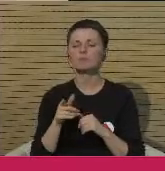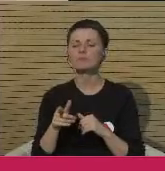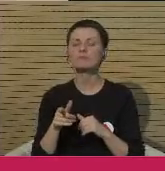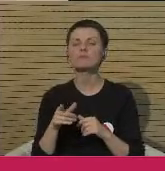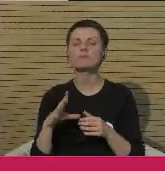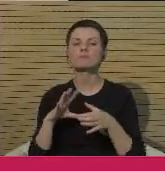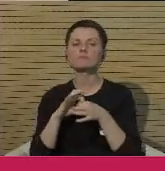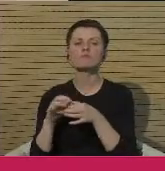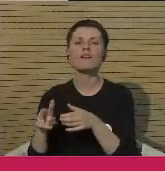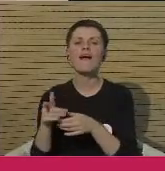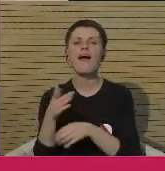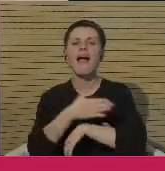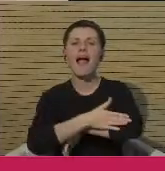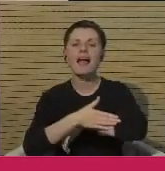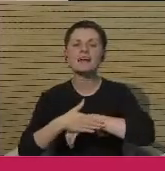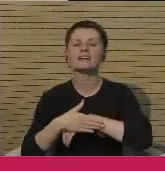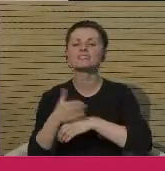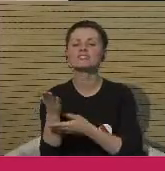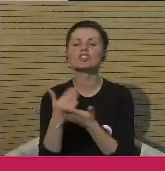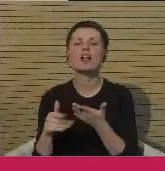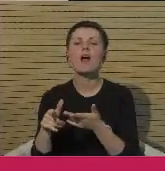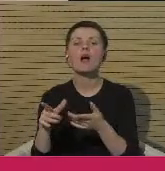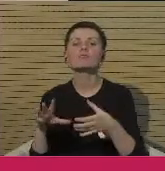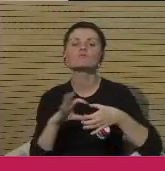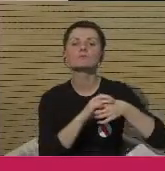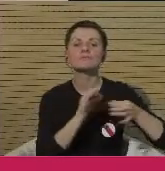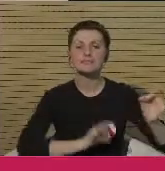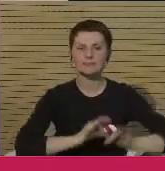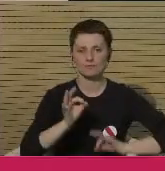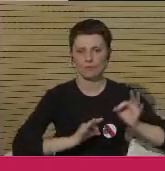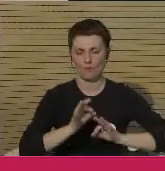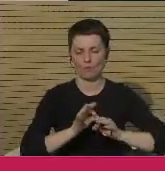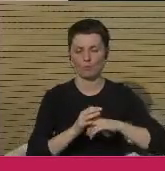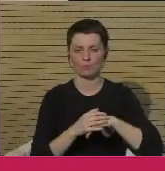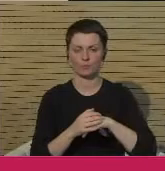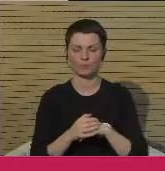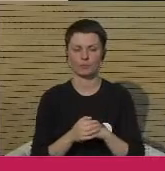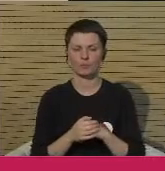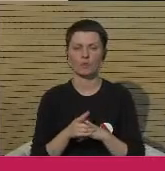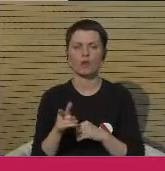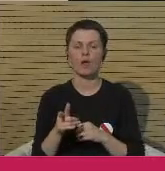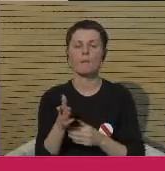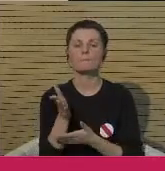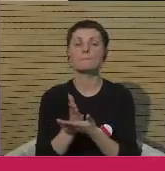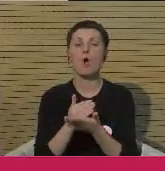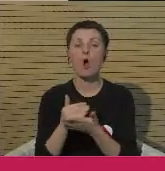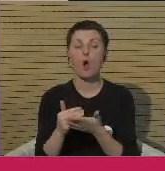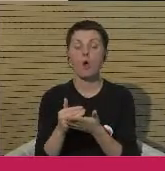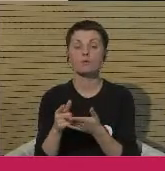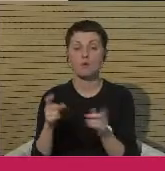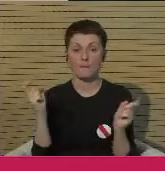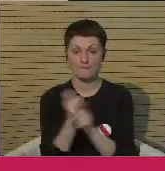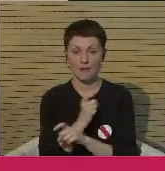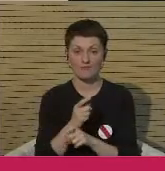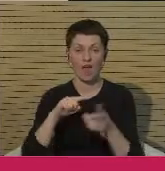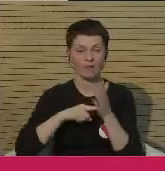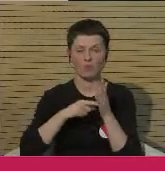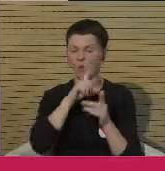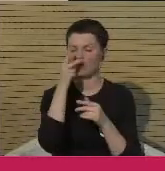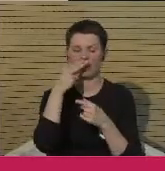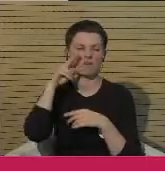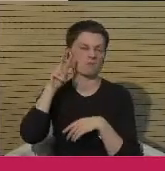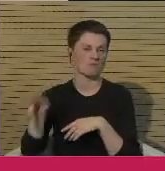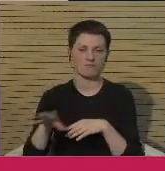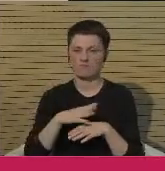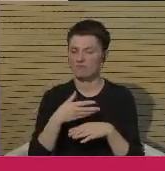the traditional administrative division. These divisions actually overlap with historical boundaries